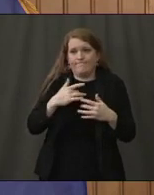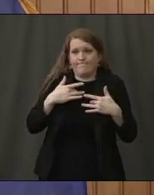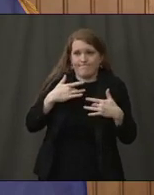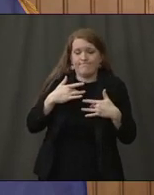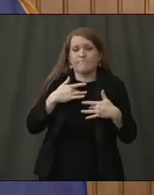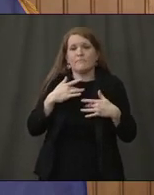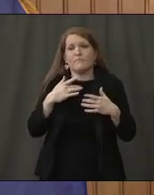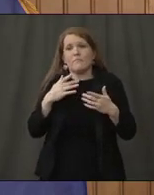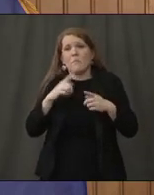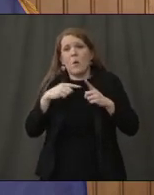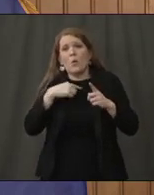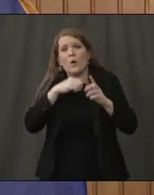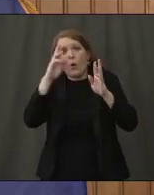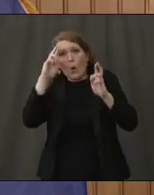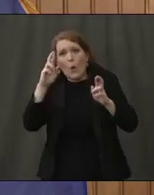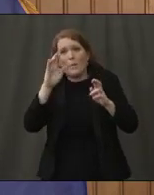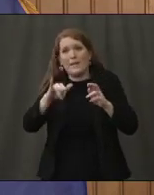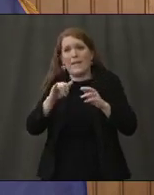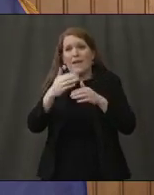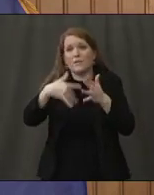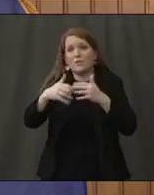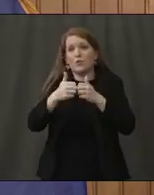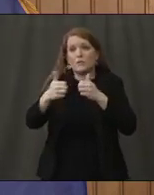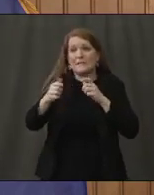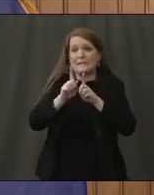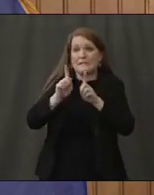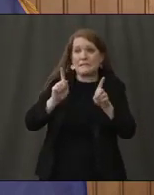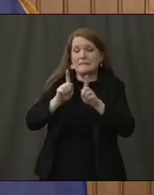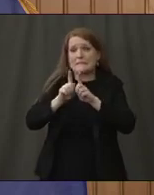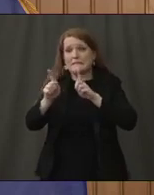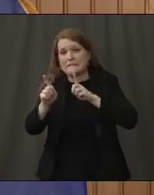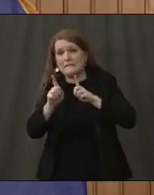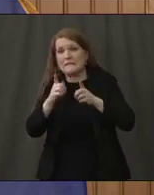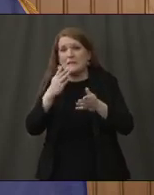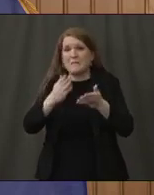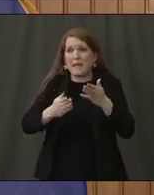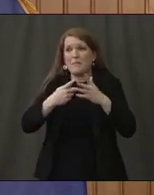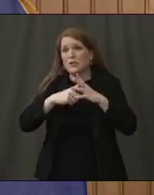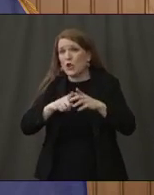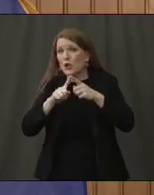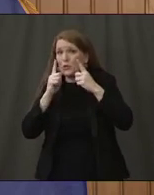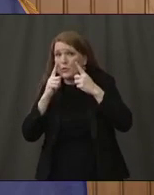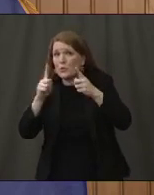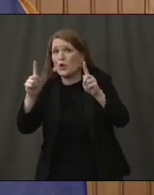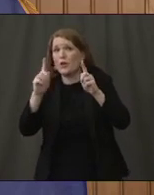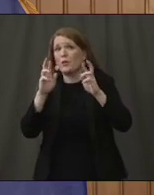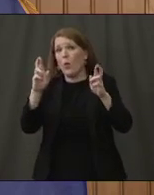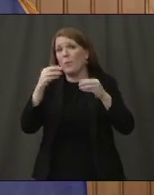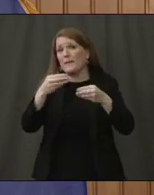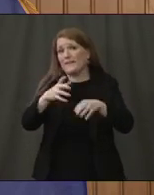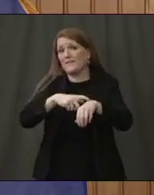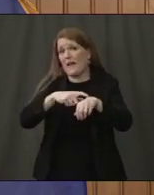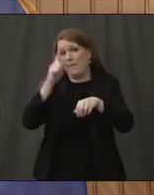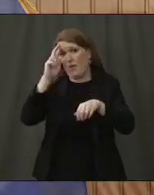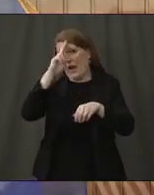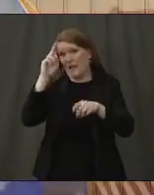to work and that our hospitals are having a chance to at least plan and catch up for where we gotta be. Thank you, everybody.